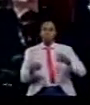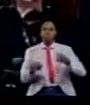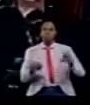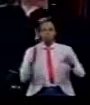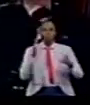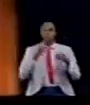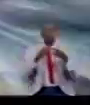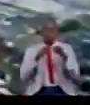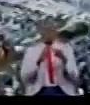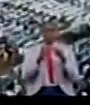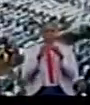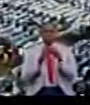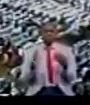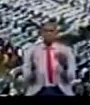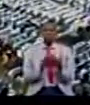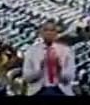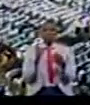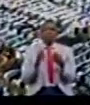Amen.